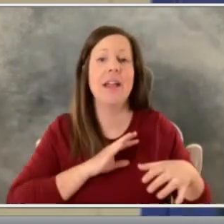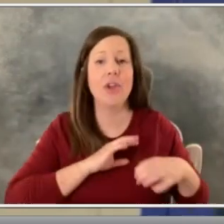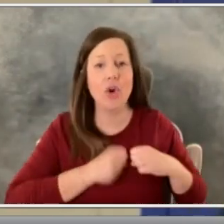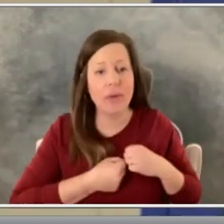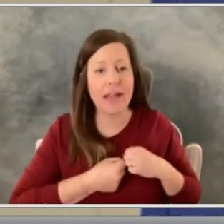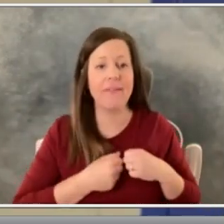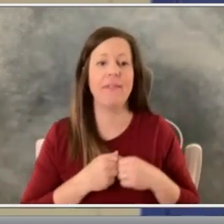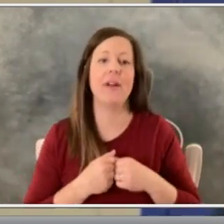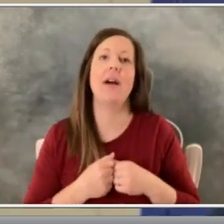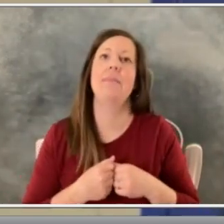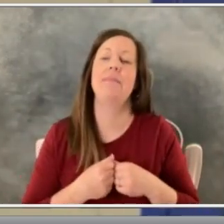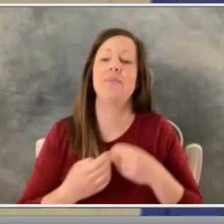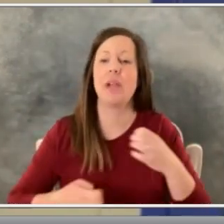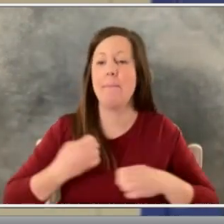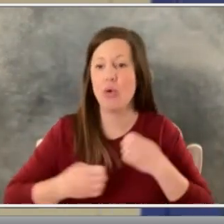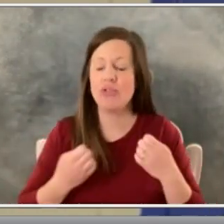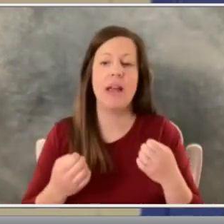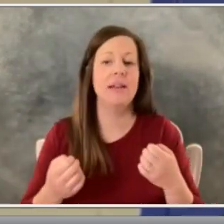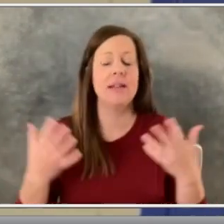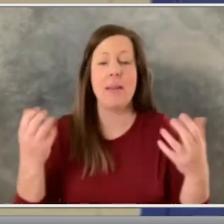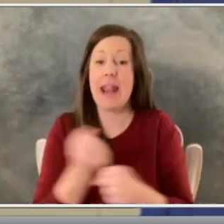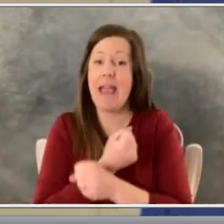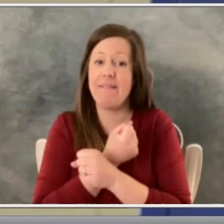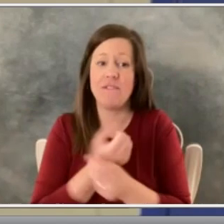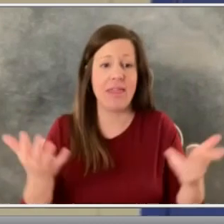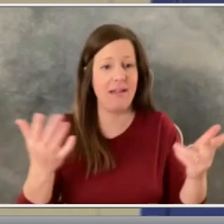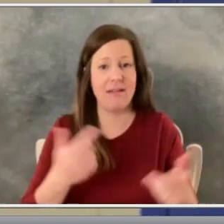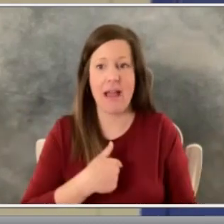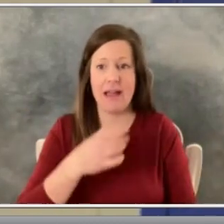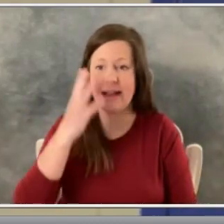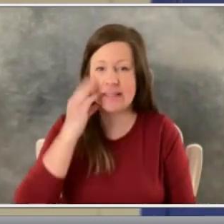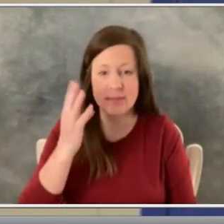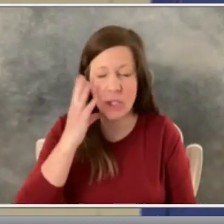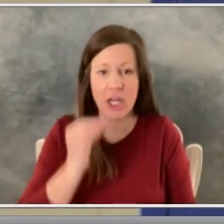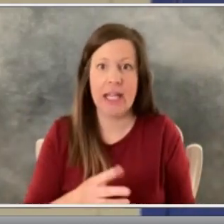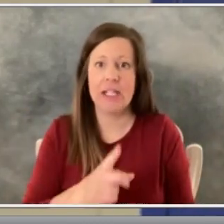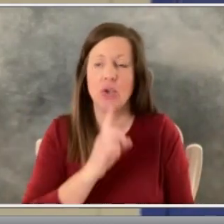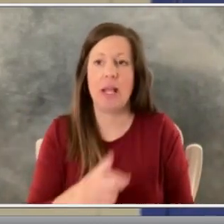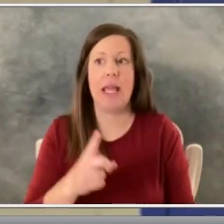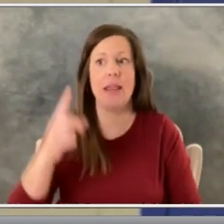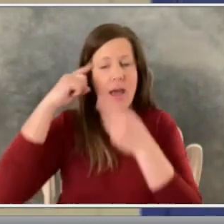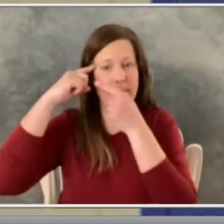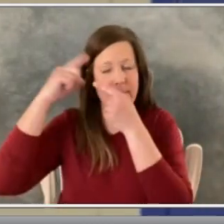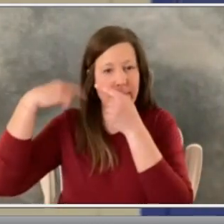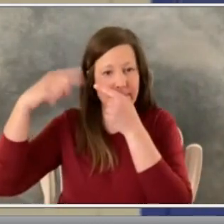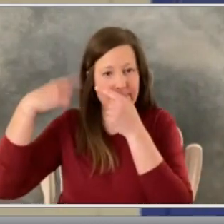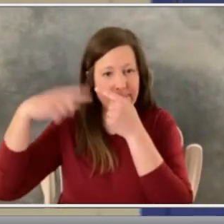the emotions that I get stuck in, the rumination in my head over and over